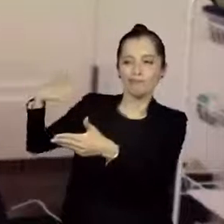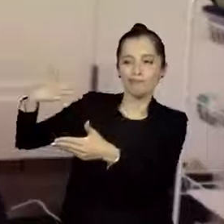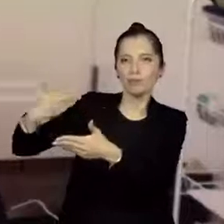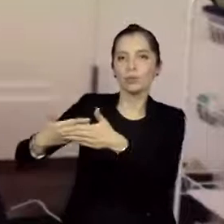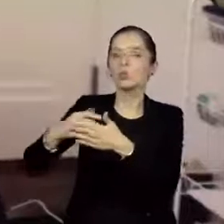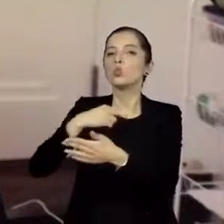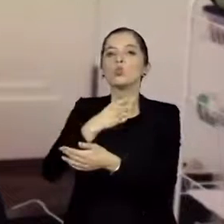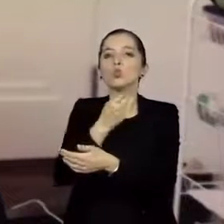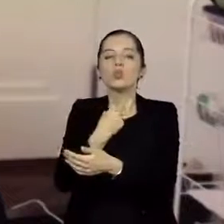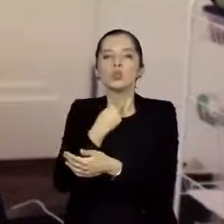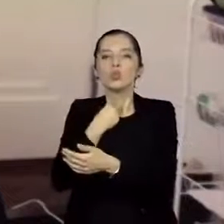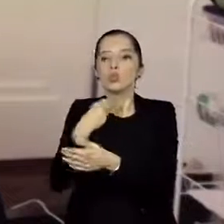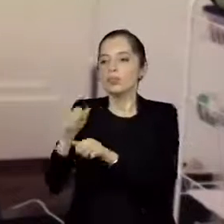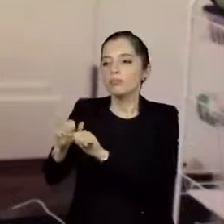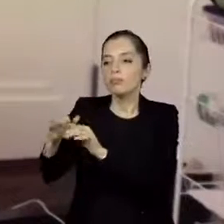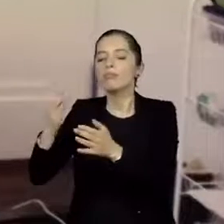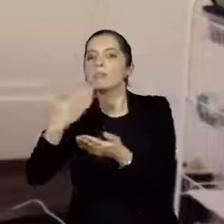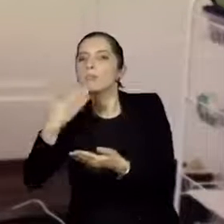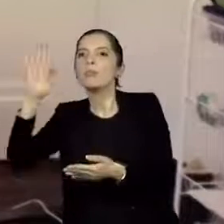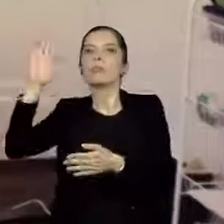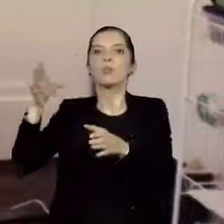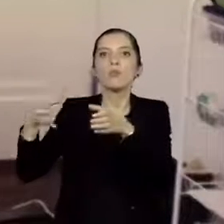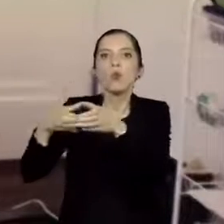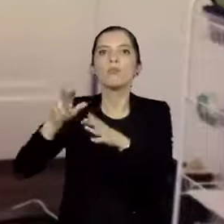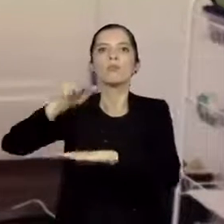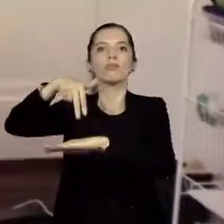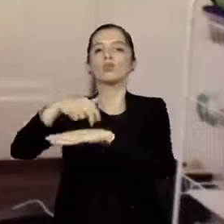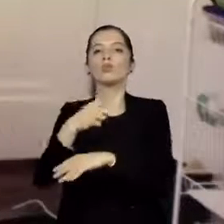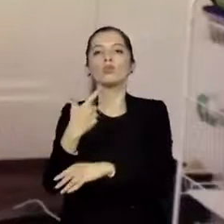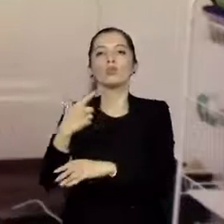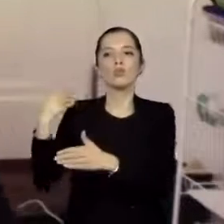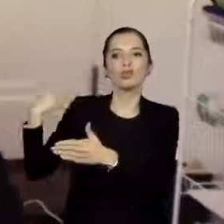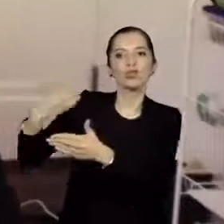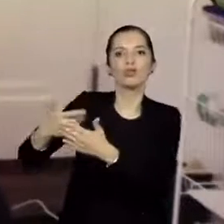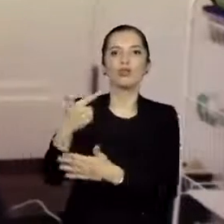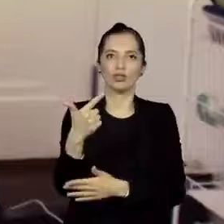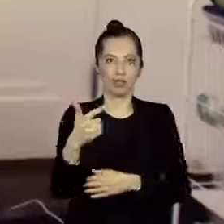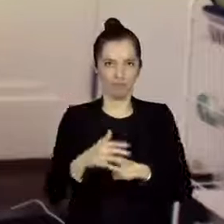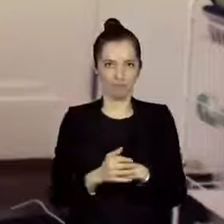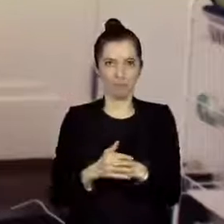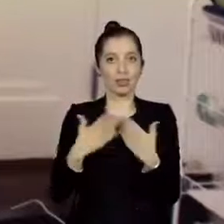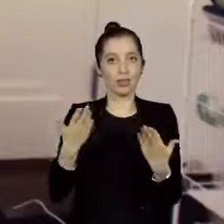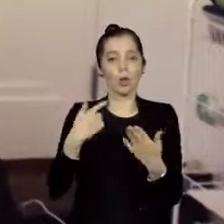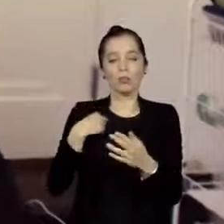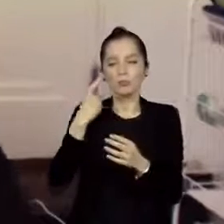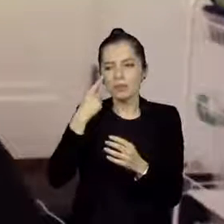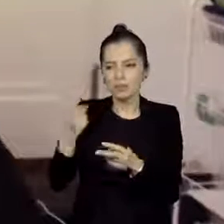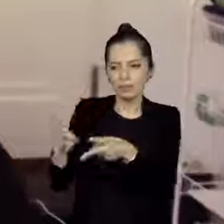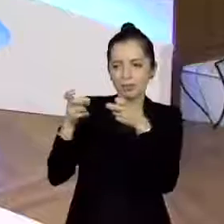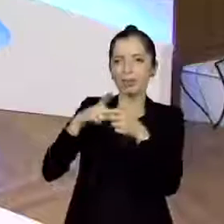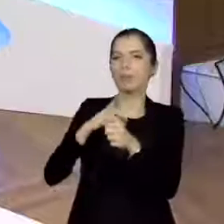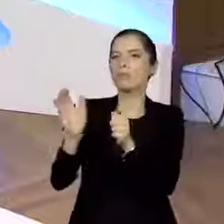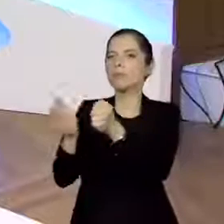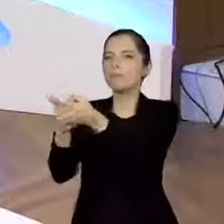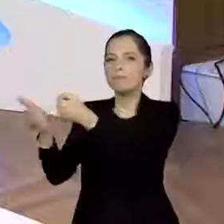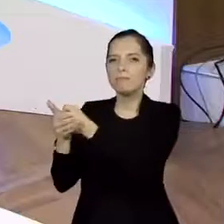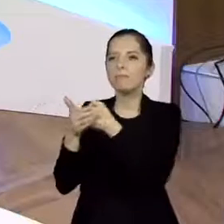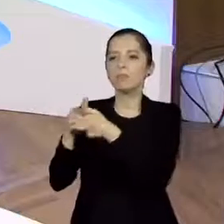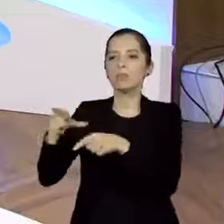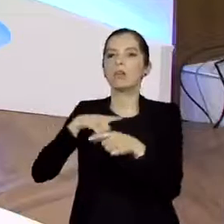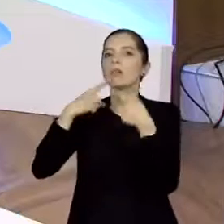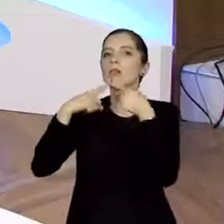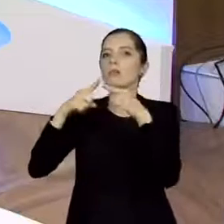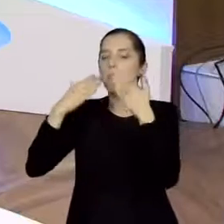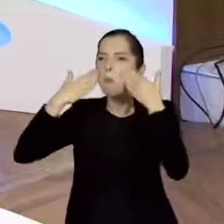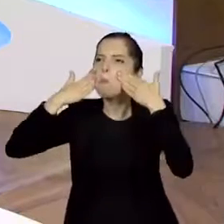that did not really go addressed, that was kind of papered over without the grievances